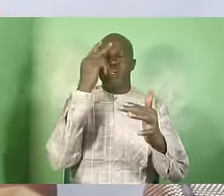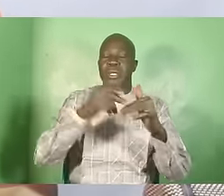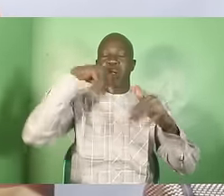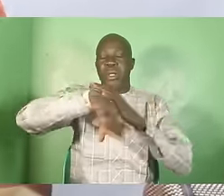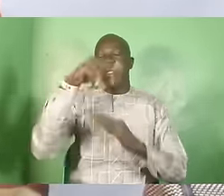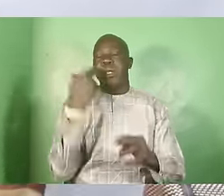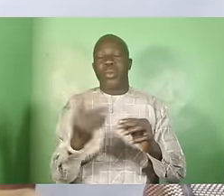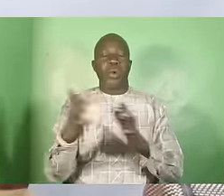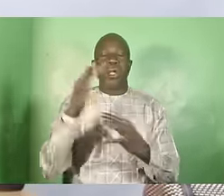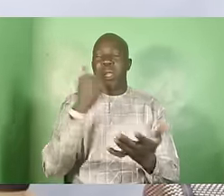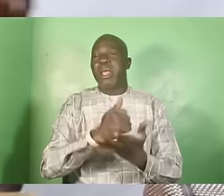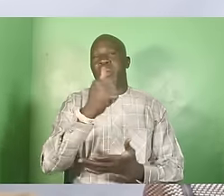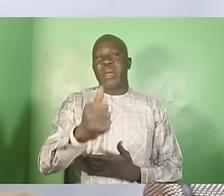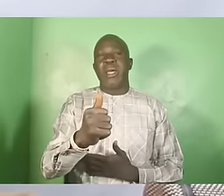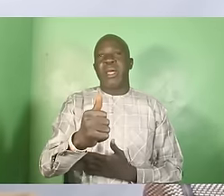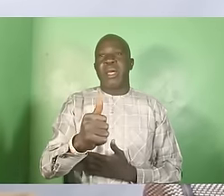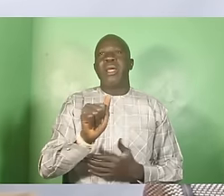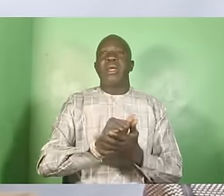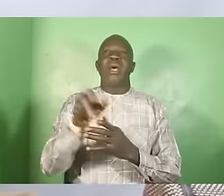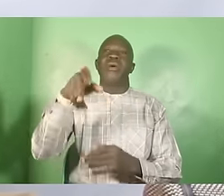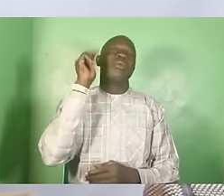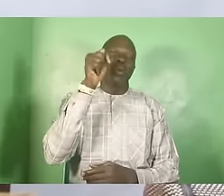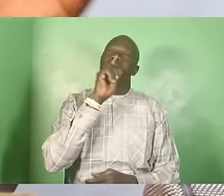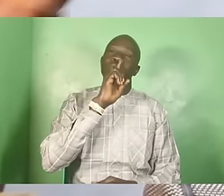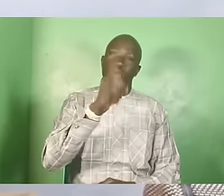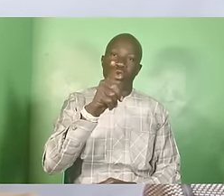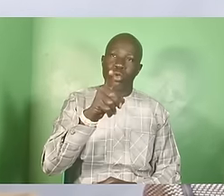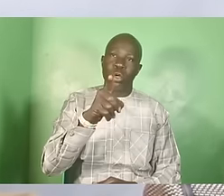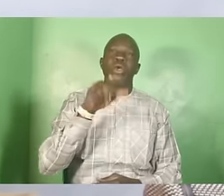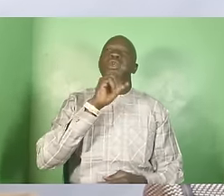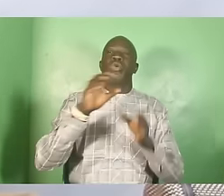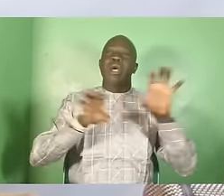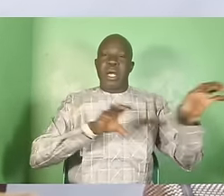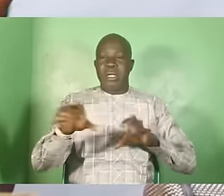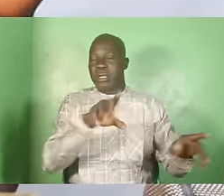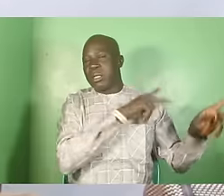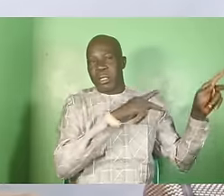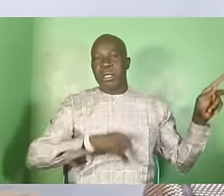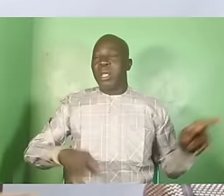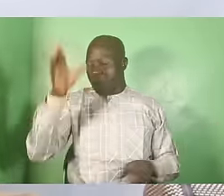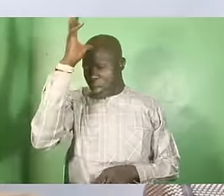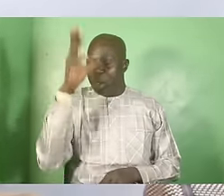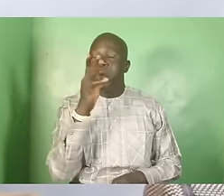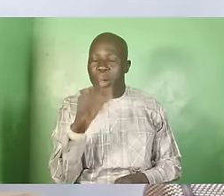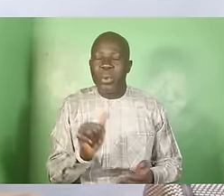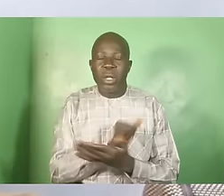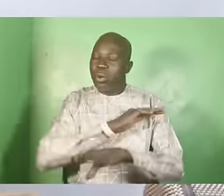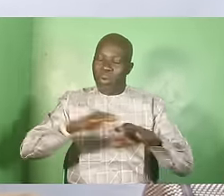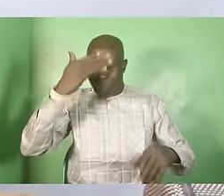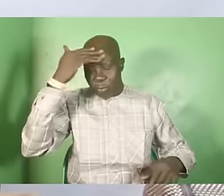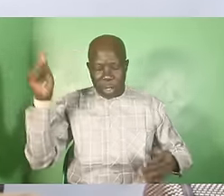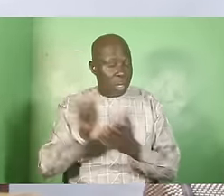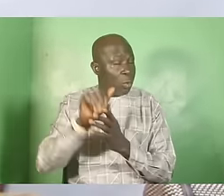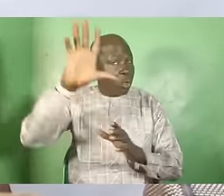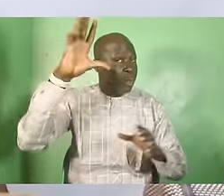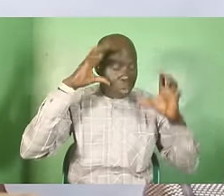In the name of Jesus. Amen. Testimony and daddy. Amen. One day she go. Amen. Mommy and daddy. Mommy and daddy. Mama, don't